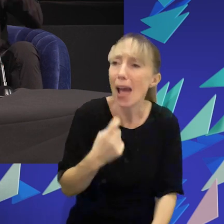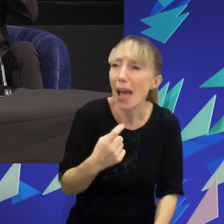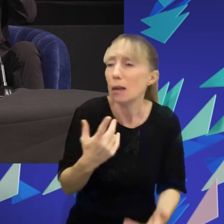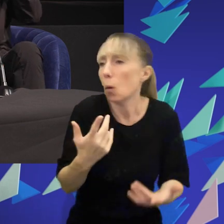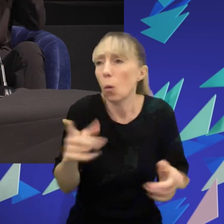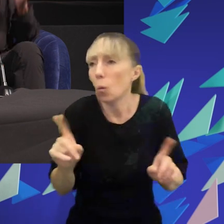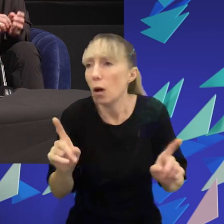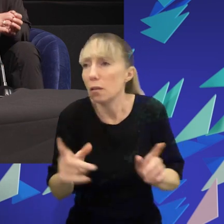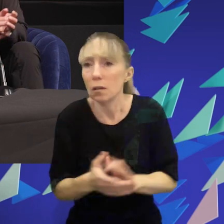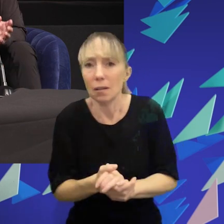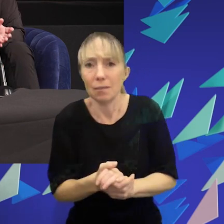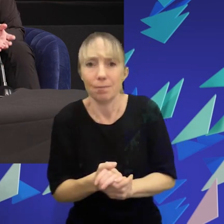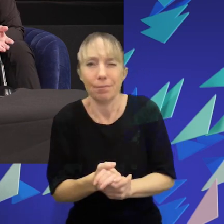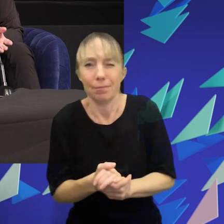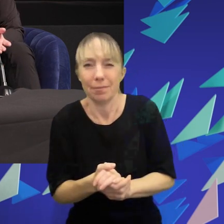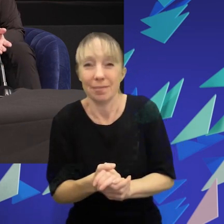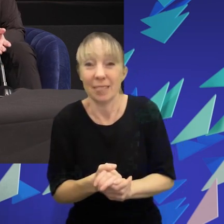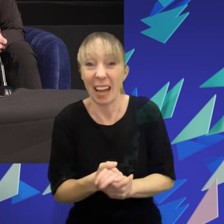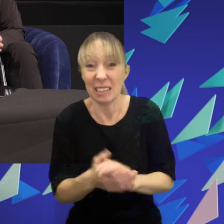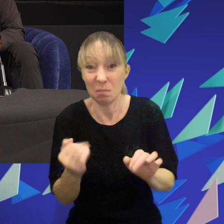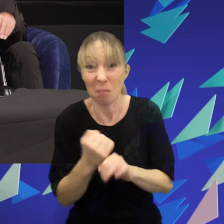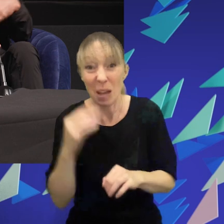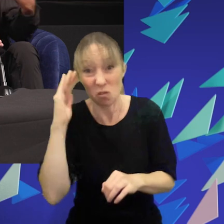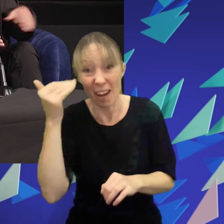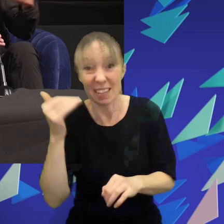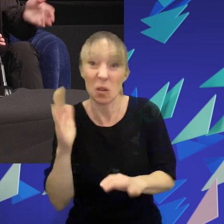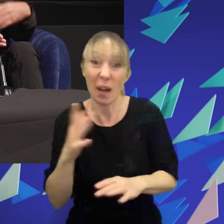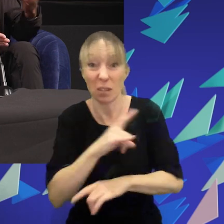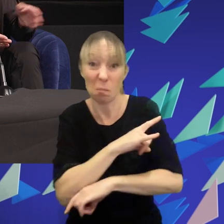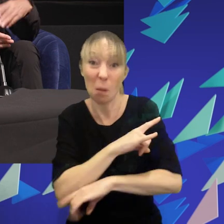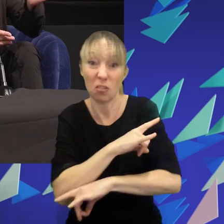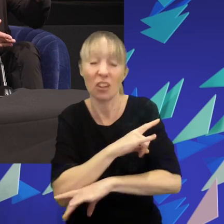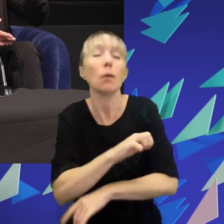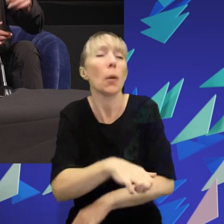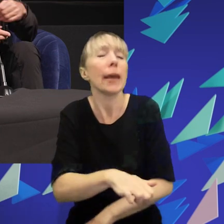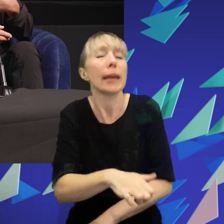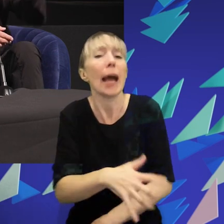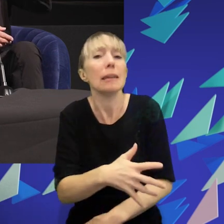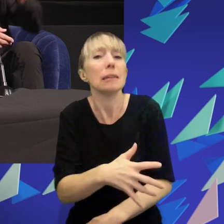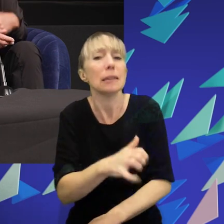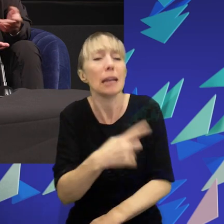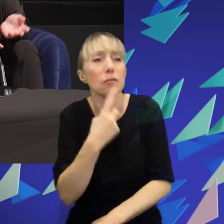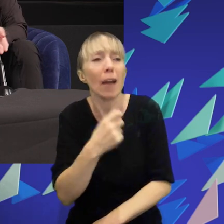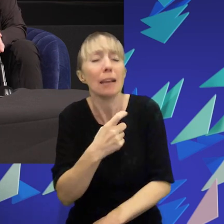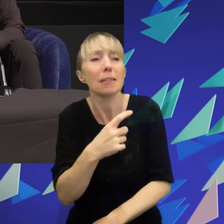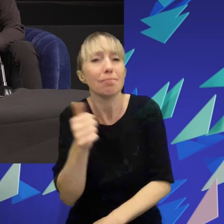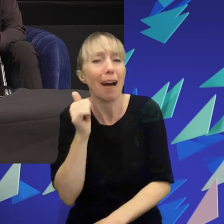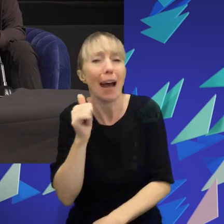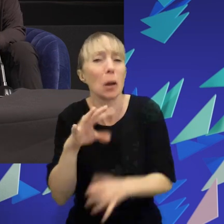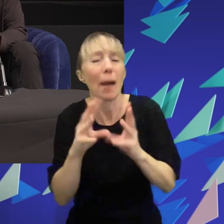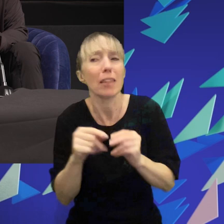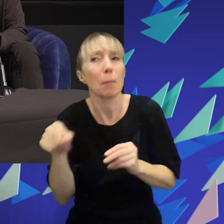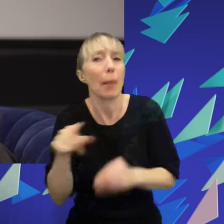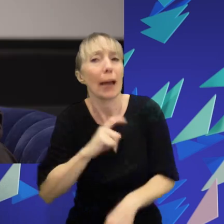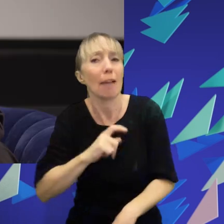like? And those things can get you crazy. So you just have to bullshit your actor. Said yes, it's Burgundy. I know everything about my